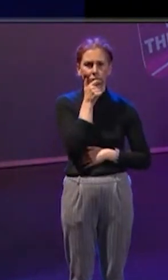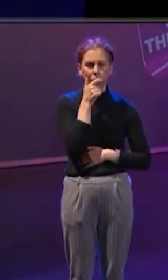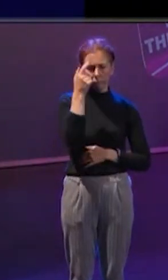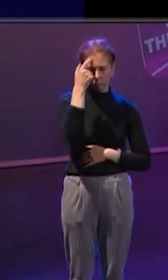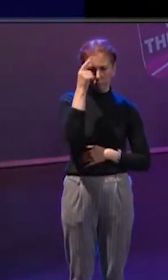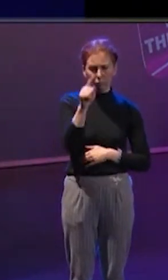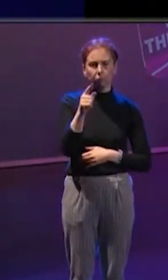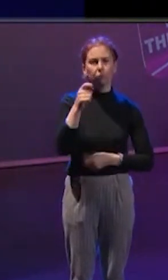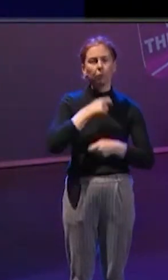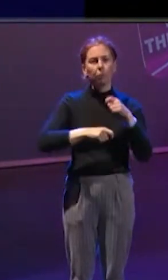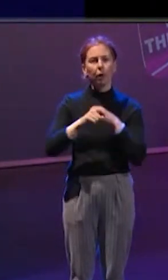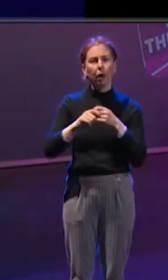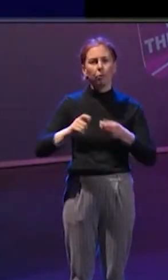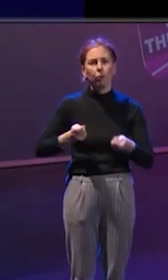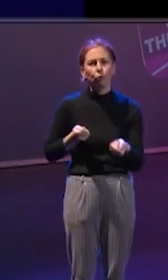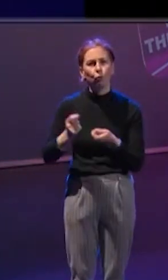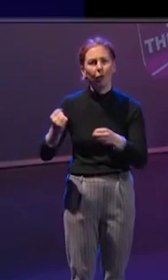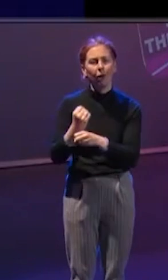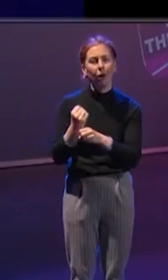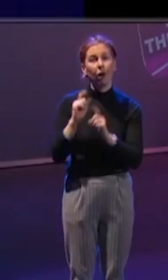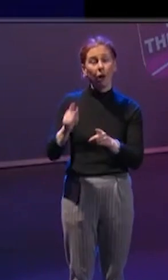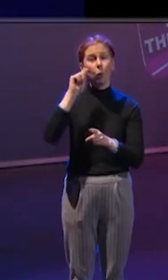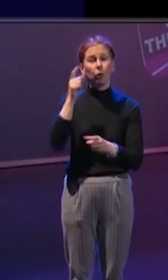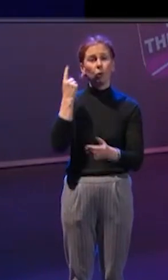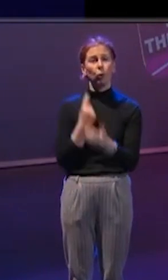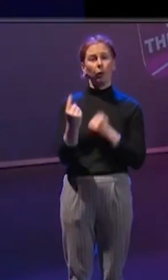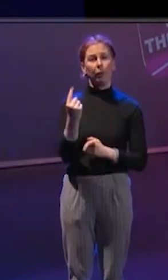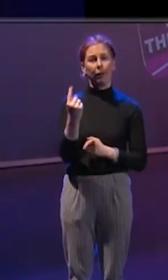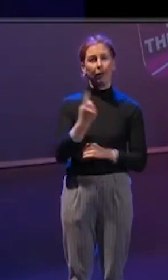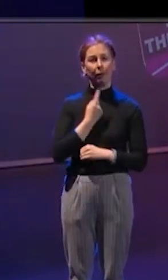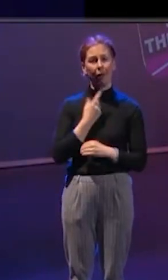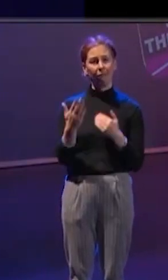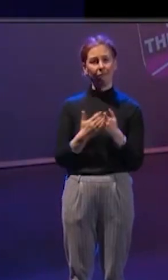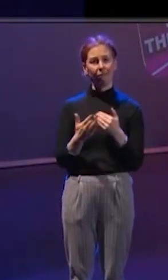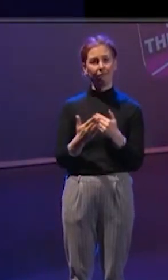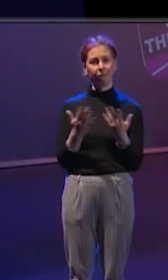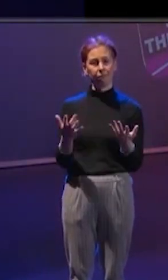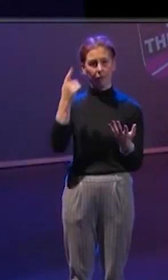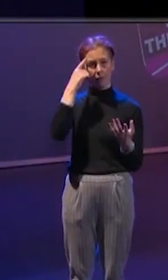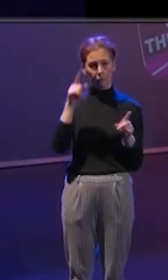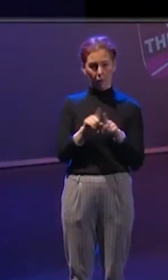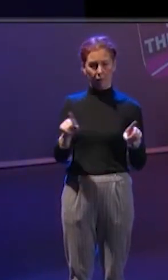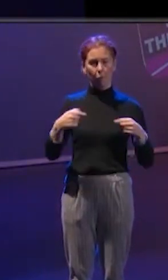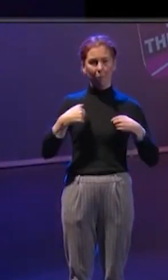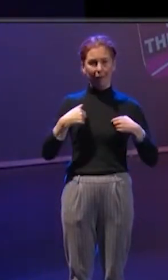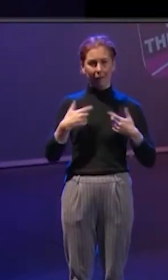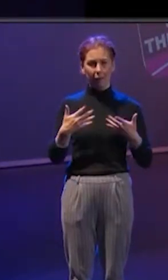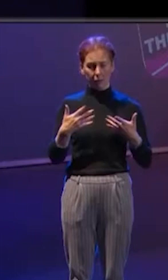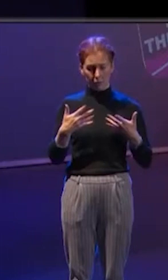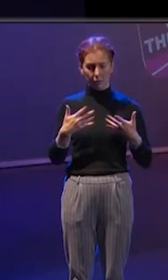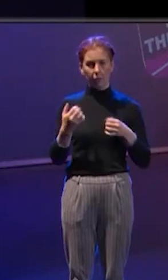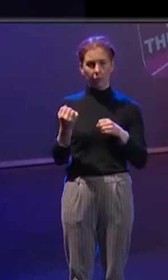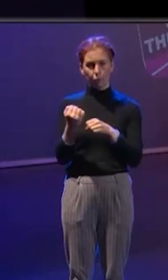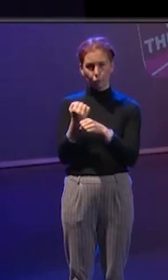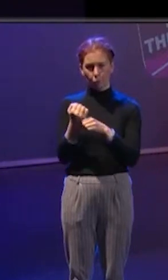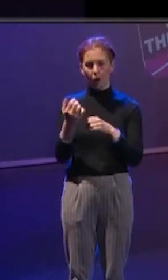as a producer. I think for me, something that's really important about the job that I do is that it gives me the ability to be in control, not